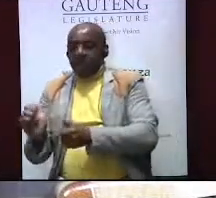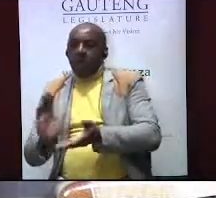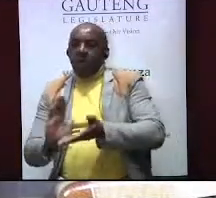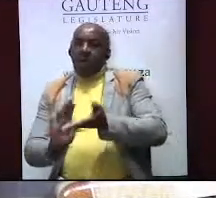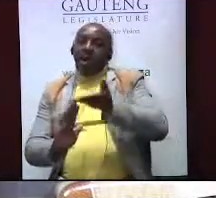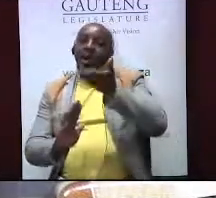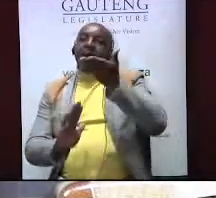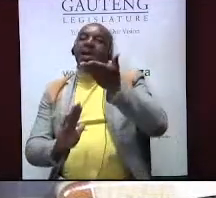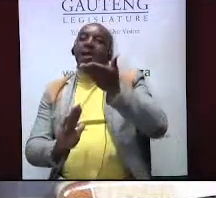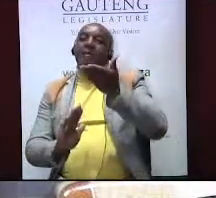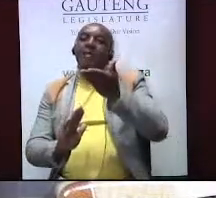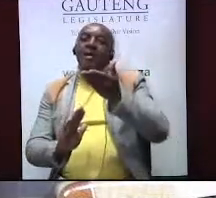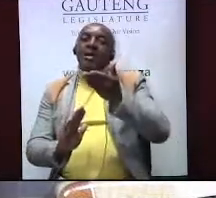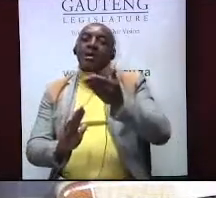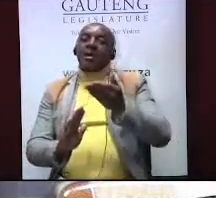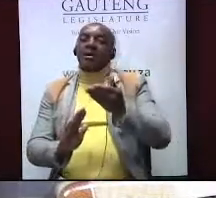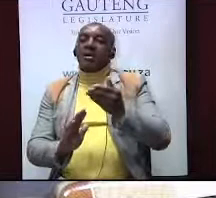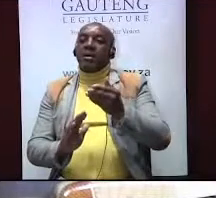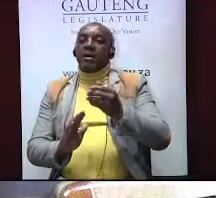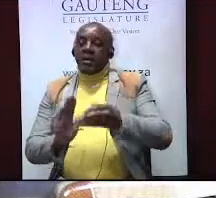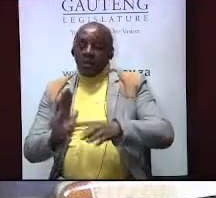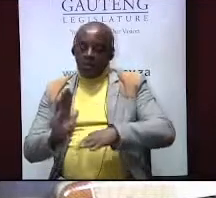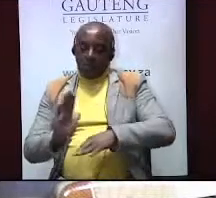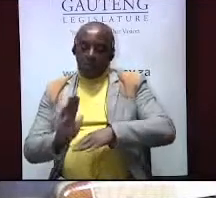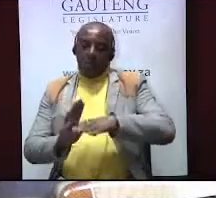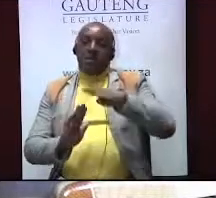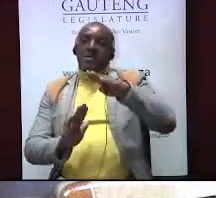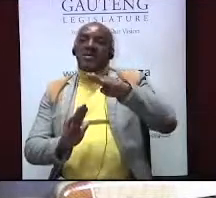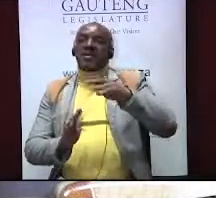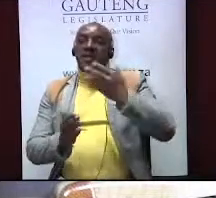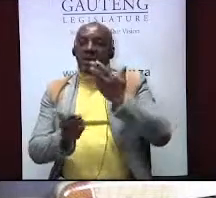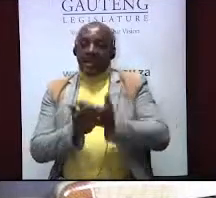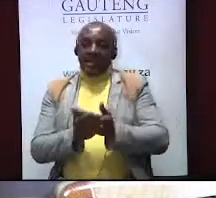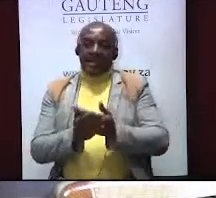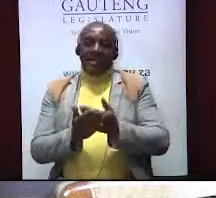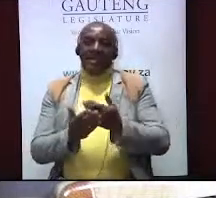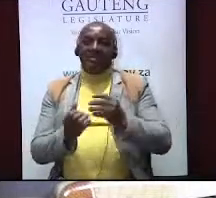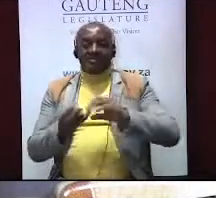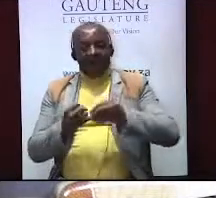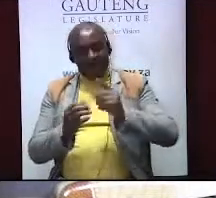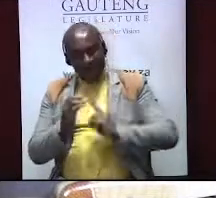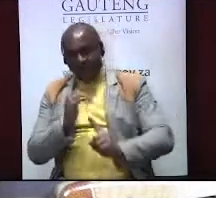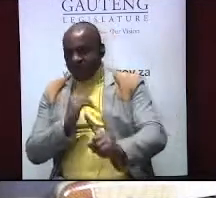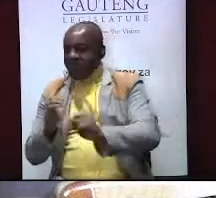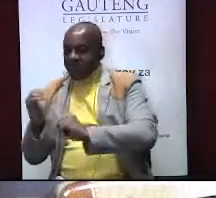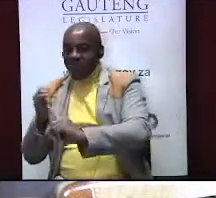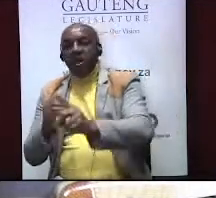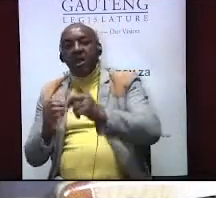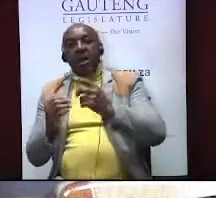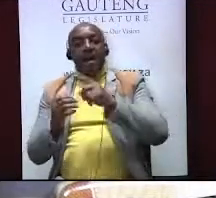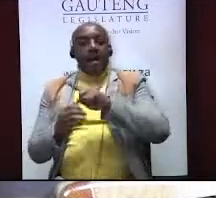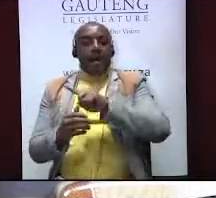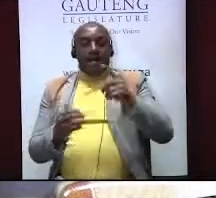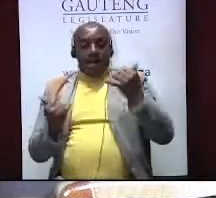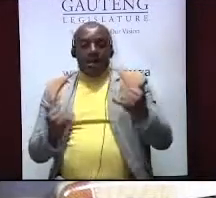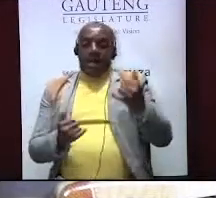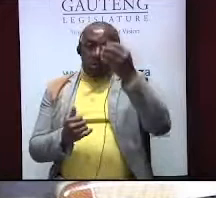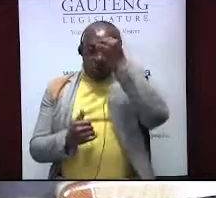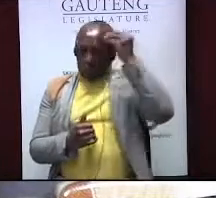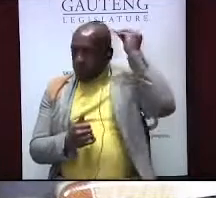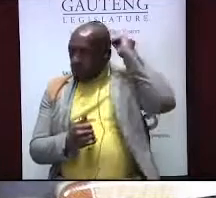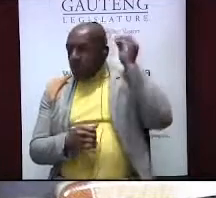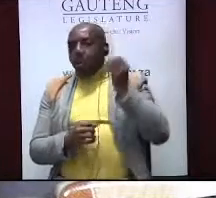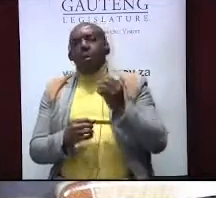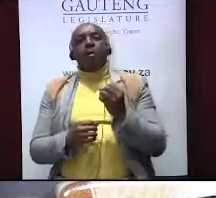in place, just to, you know, to reach out to you. But to note that most of the